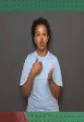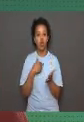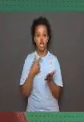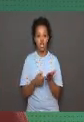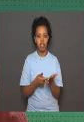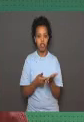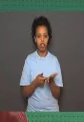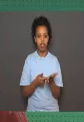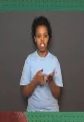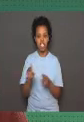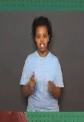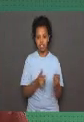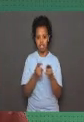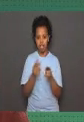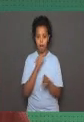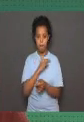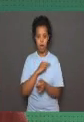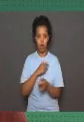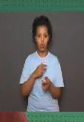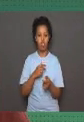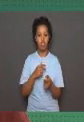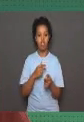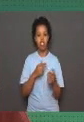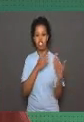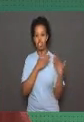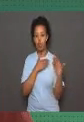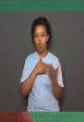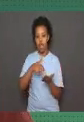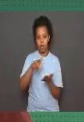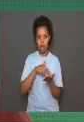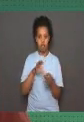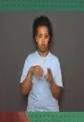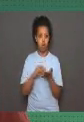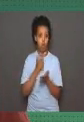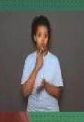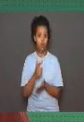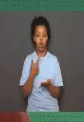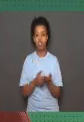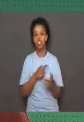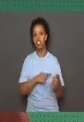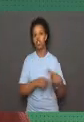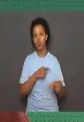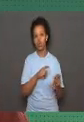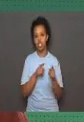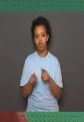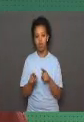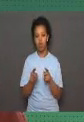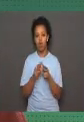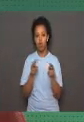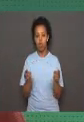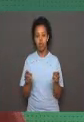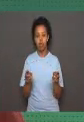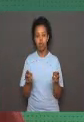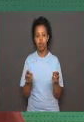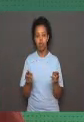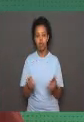mechanism that causes the behavior to be carried out. These genes vary according to the type